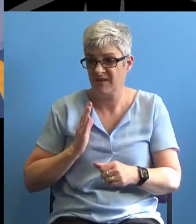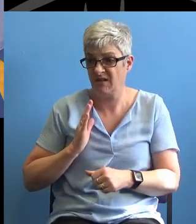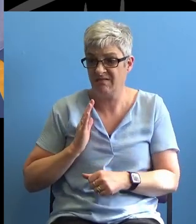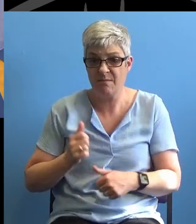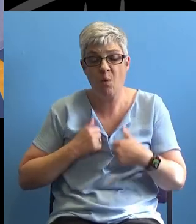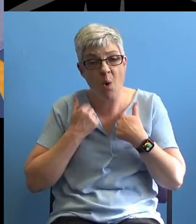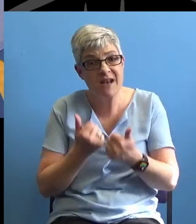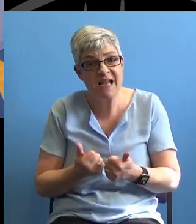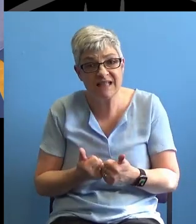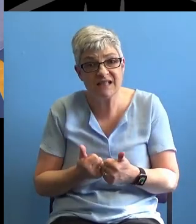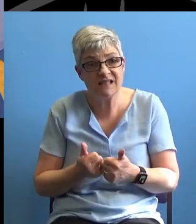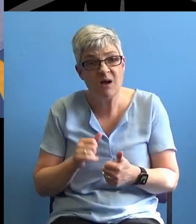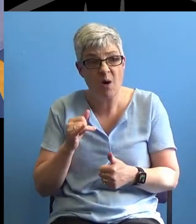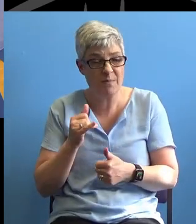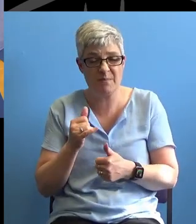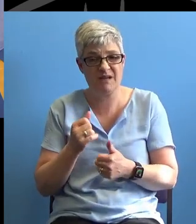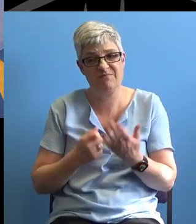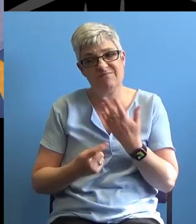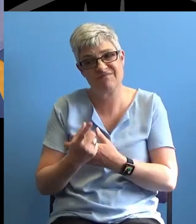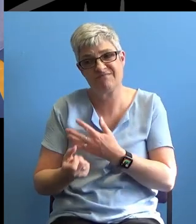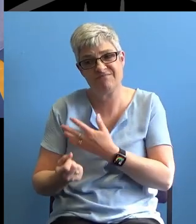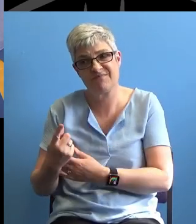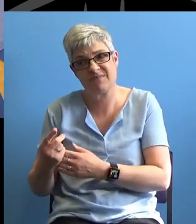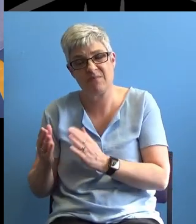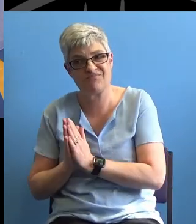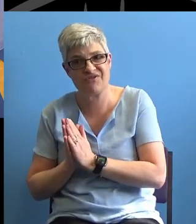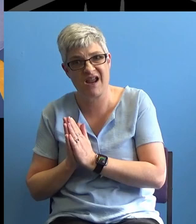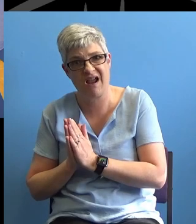mornings, or perhaps an occasional prayer.